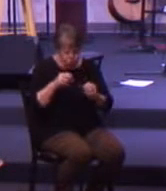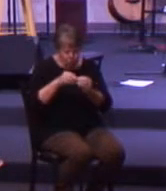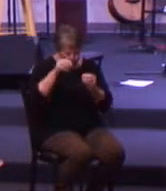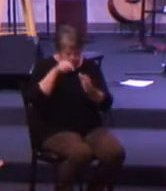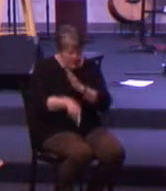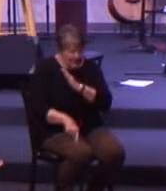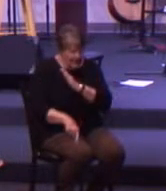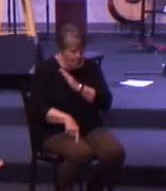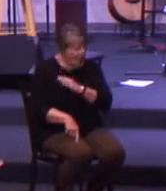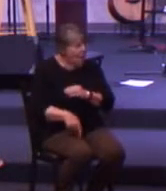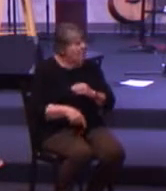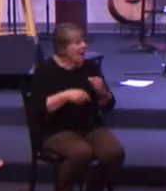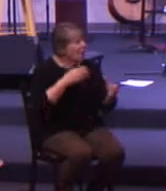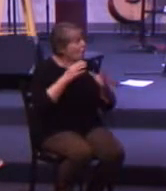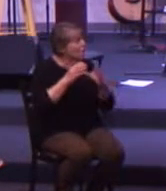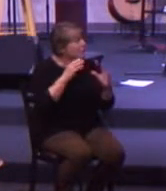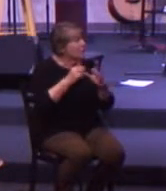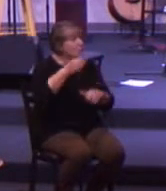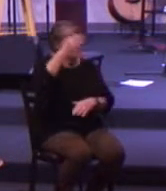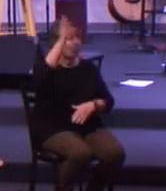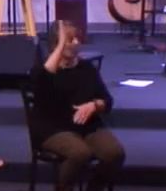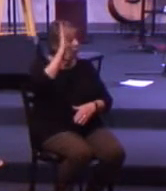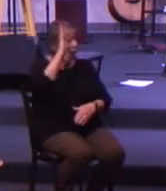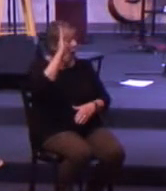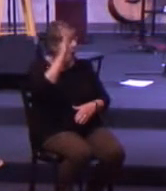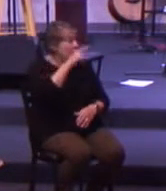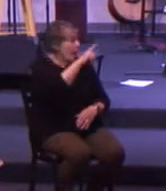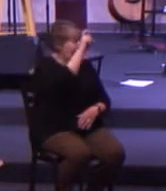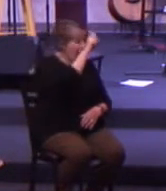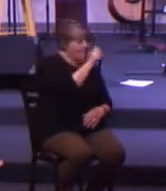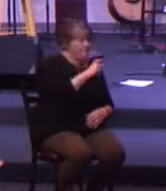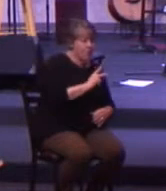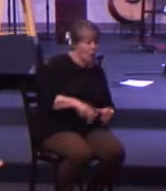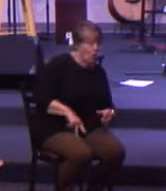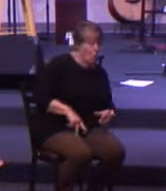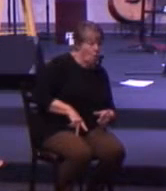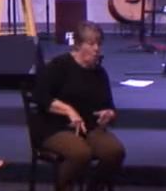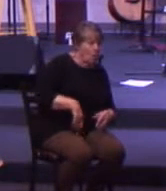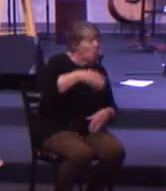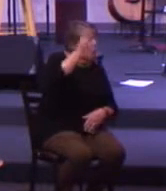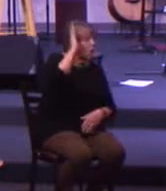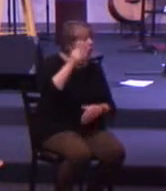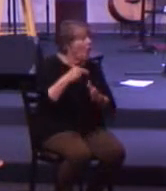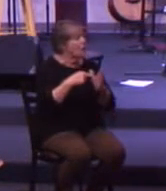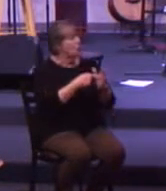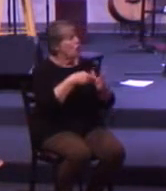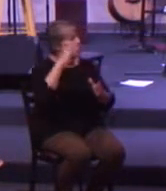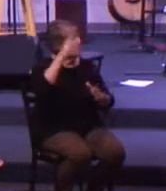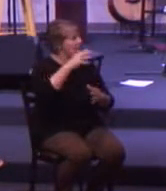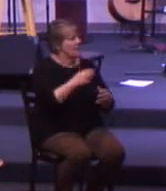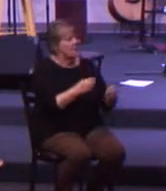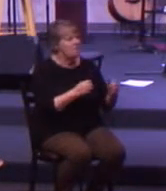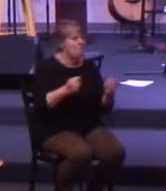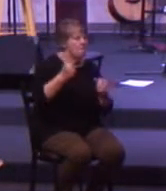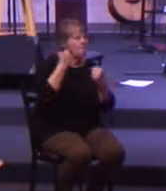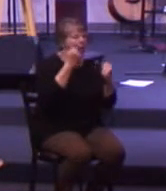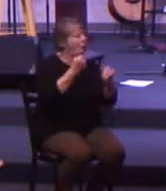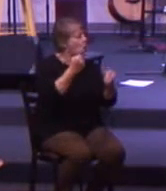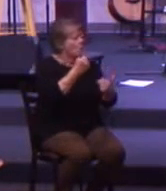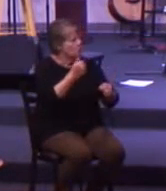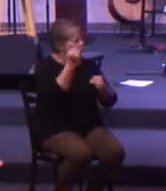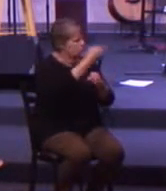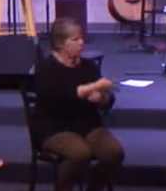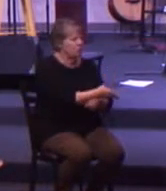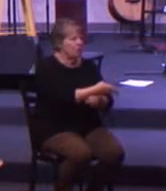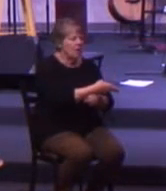and Pharaoh, where God demonstrates his power over the gods of Egypt and then accomplishes for God's people